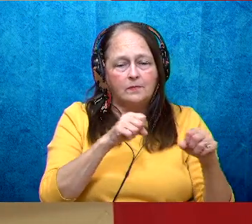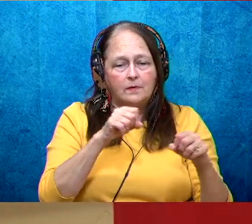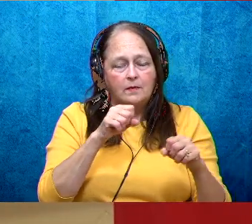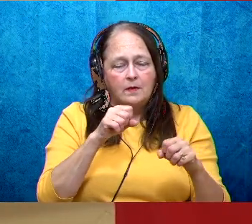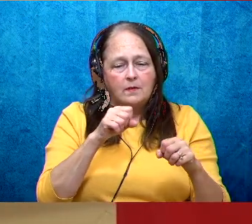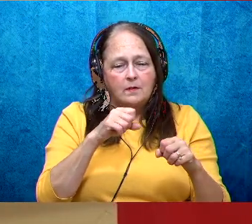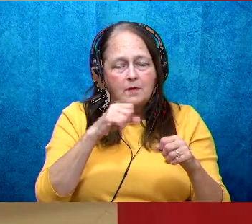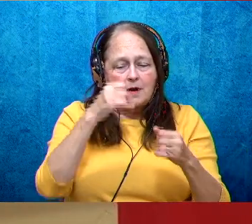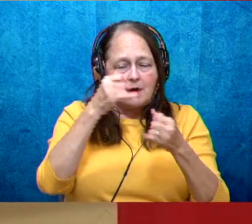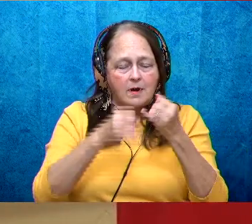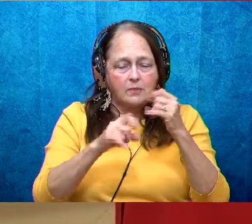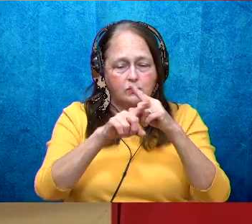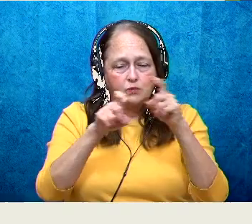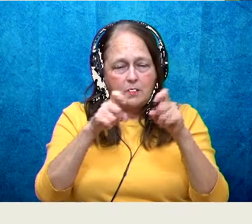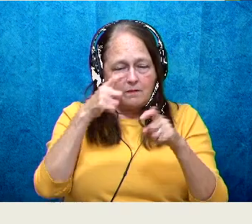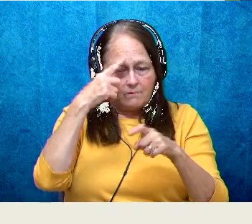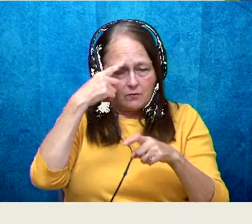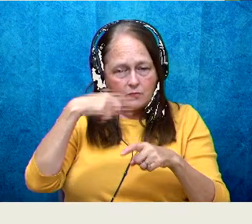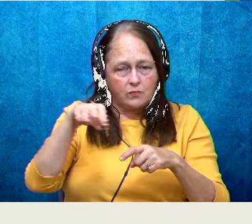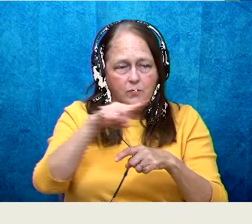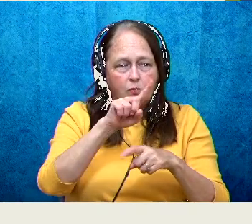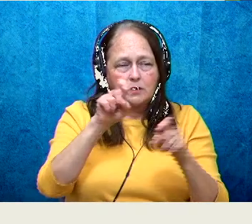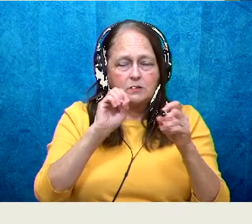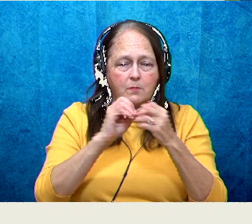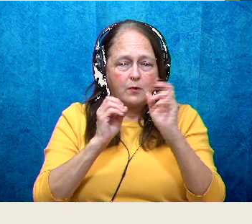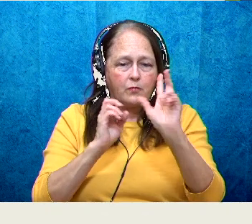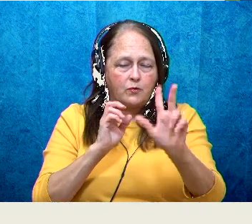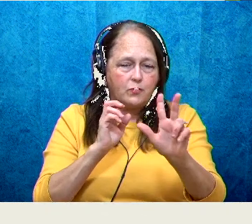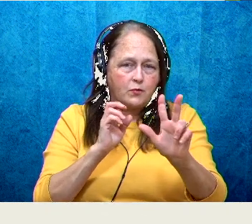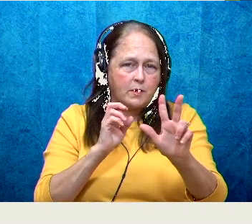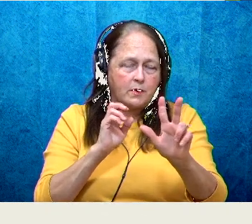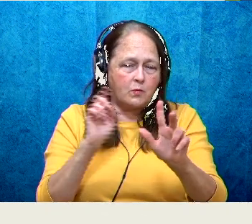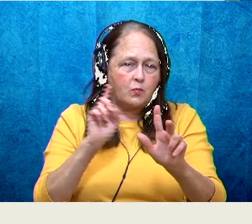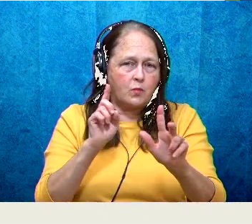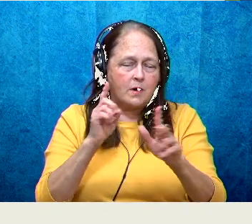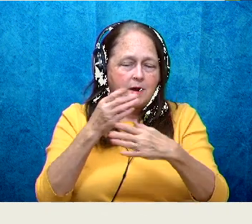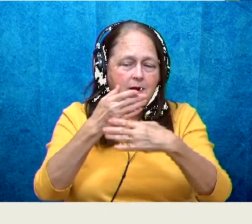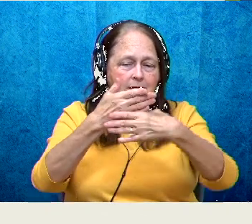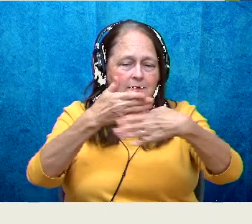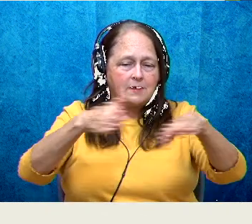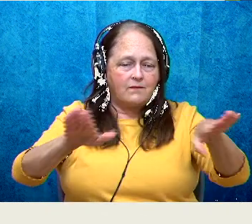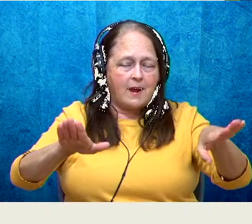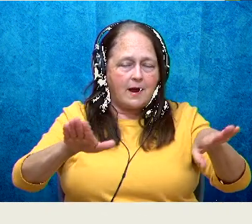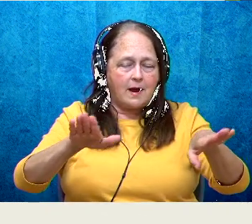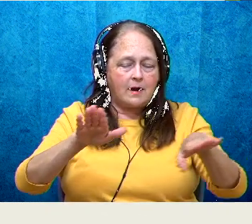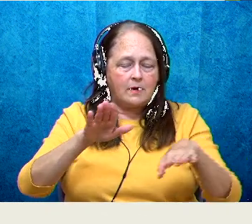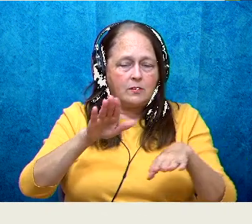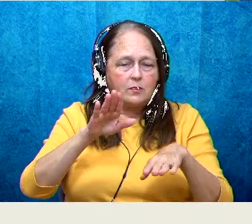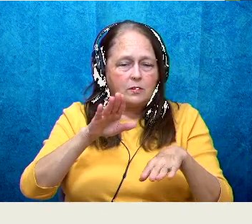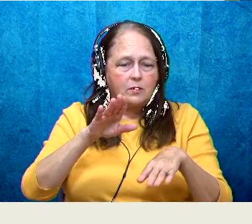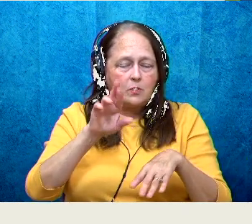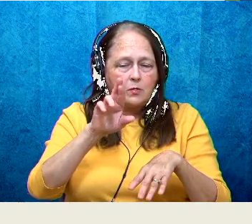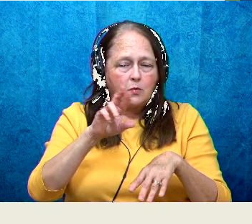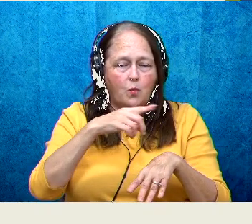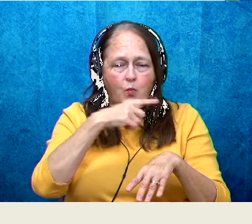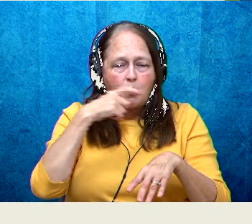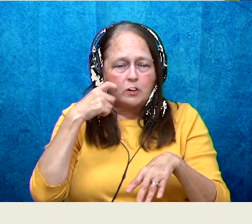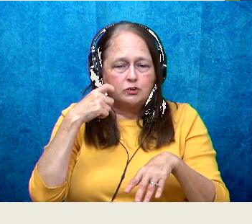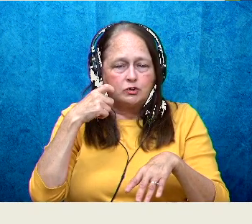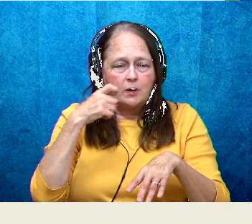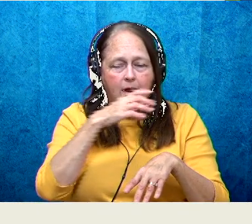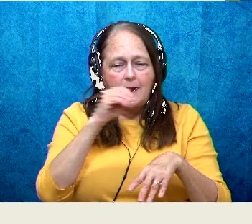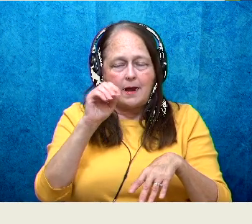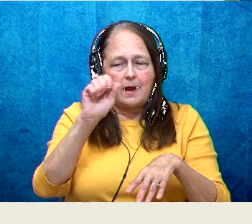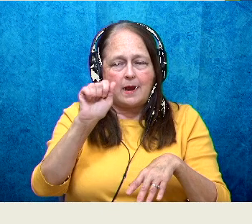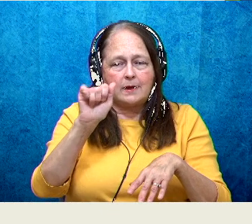So a last question for viewers, question number 3, what actually divides Russia and Asia? Have you ever wondered that?